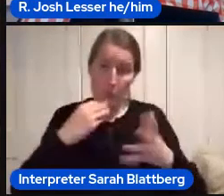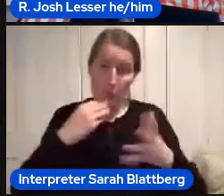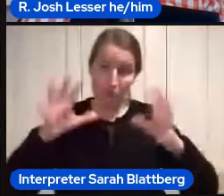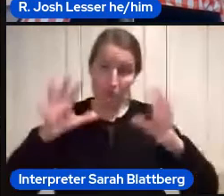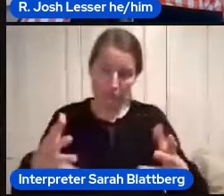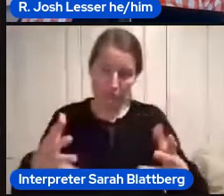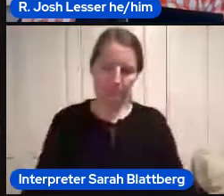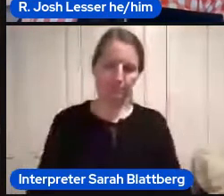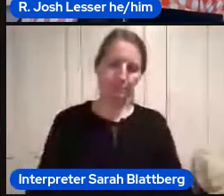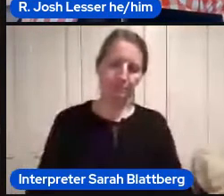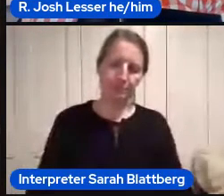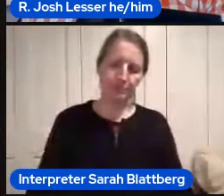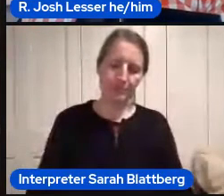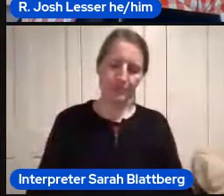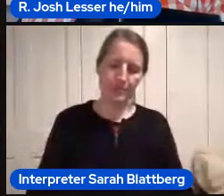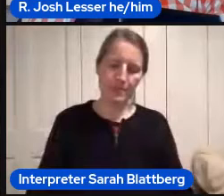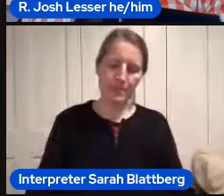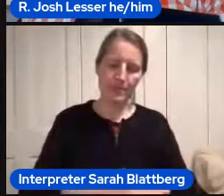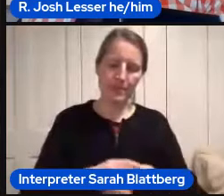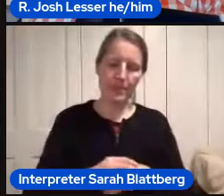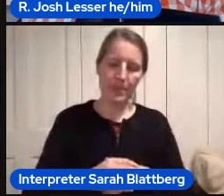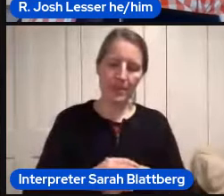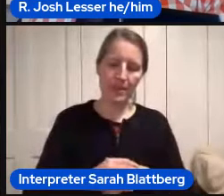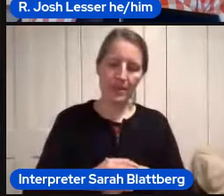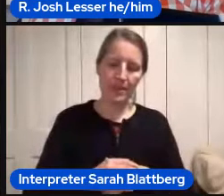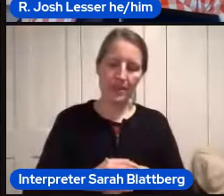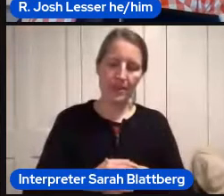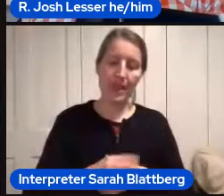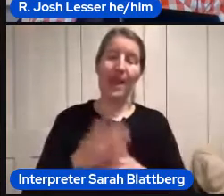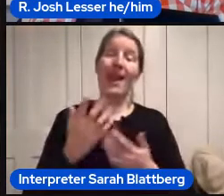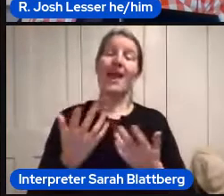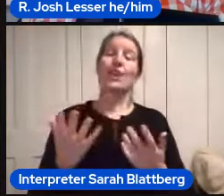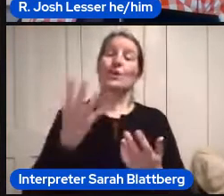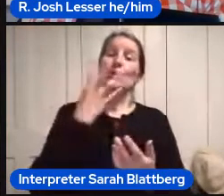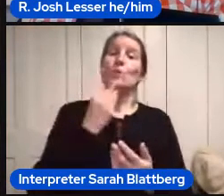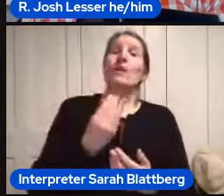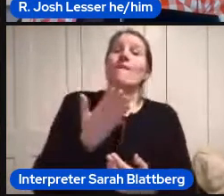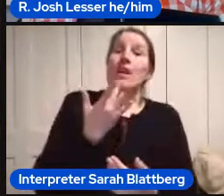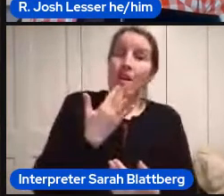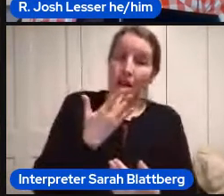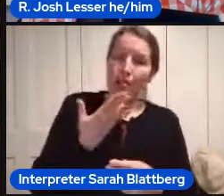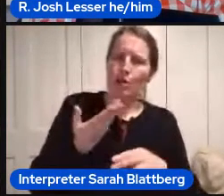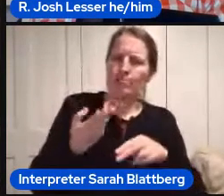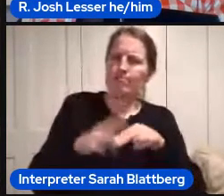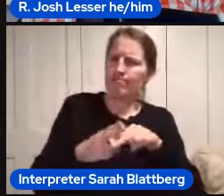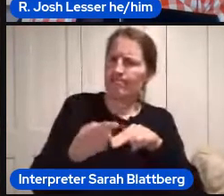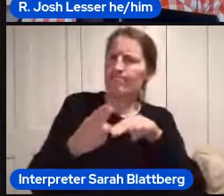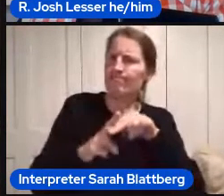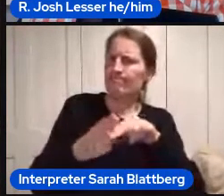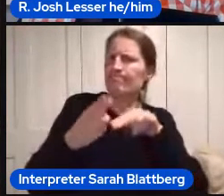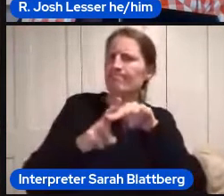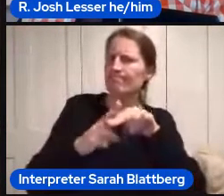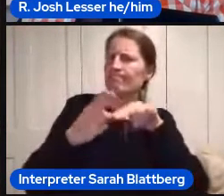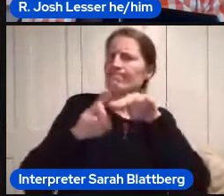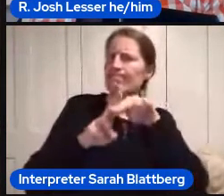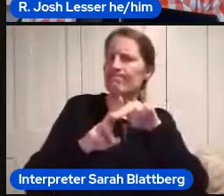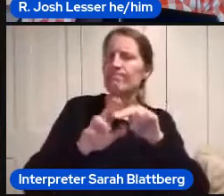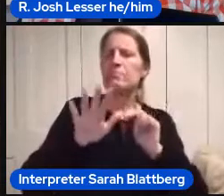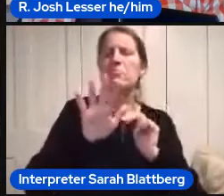studies also point to the growing number of Jews of color, and they put the number of Jews of color